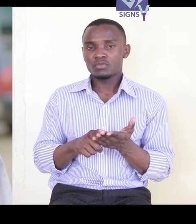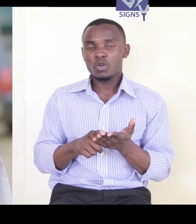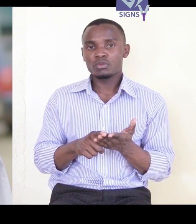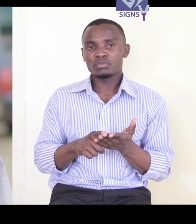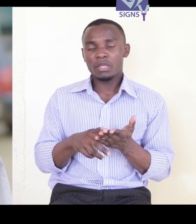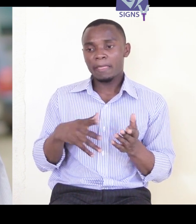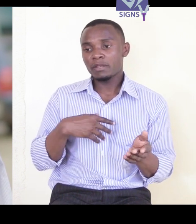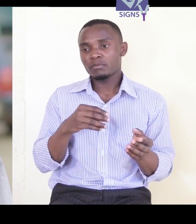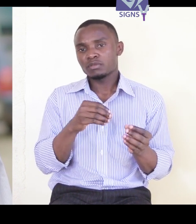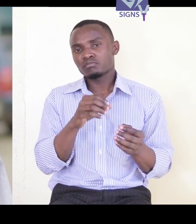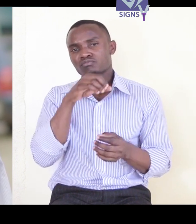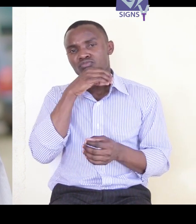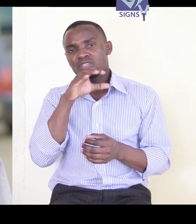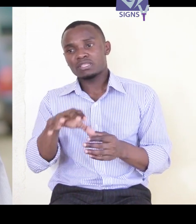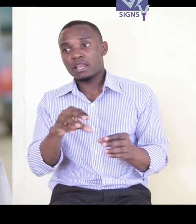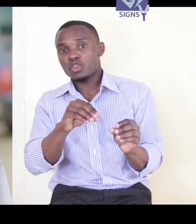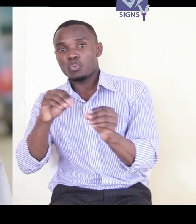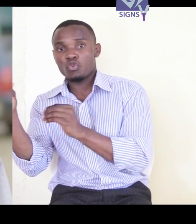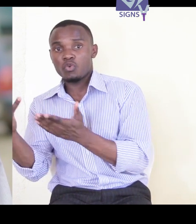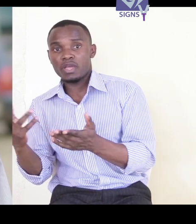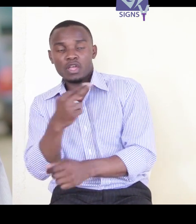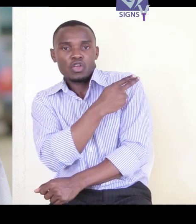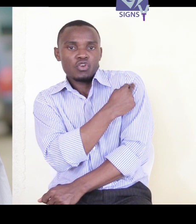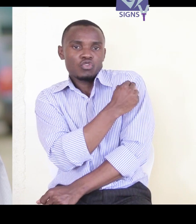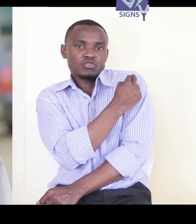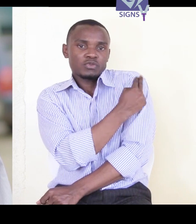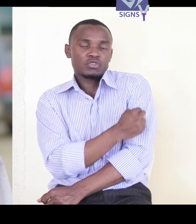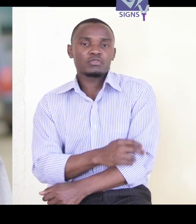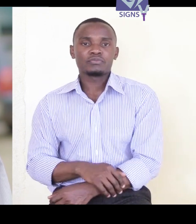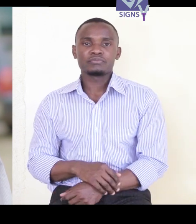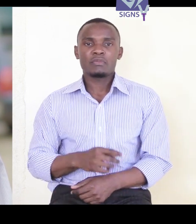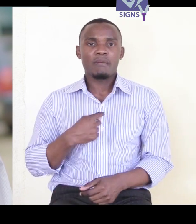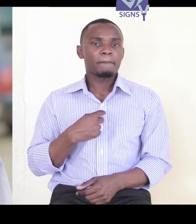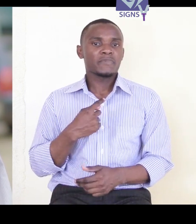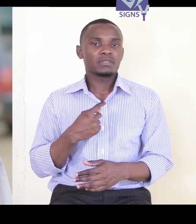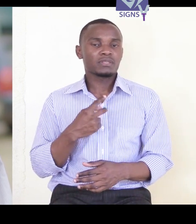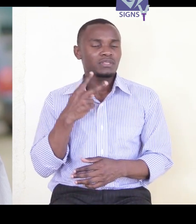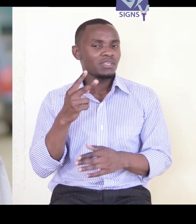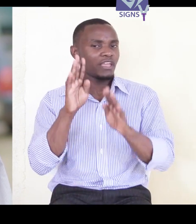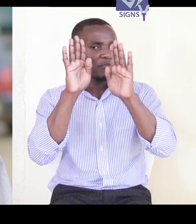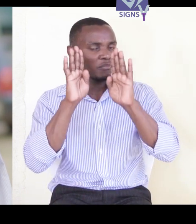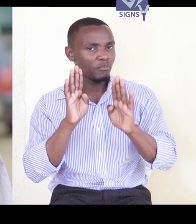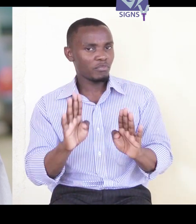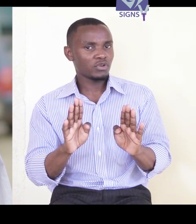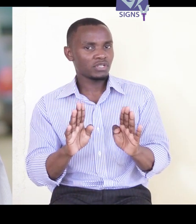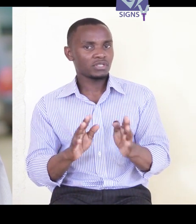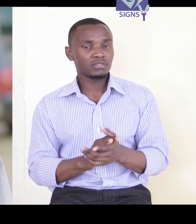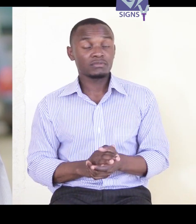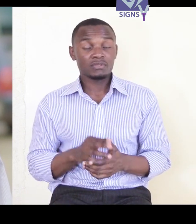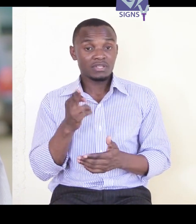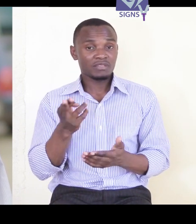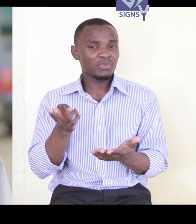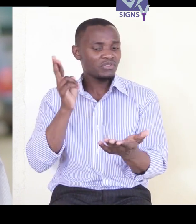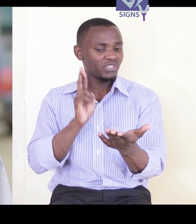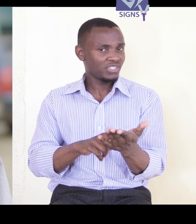get some money that enabled me to take him to the hospital before I planned of the next move. And therefore, that time